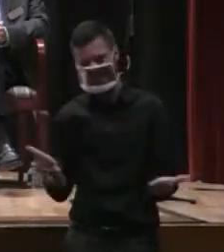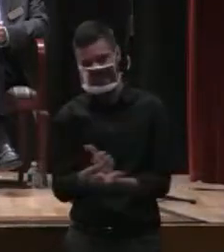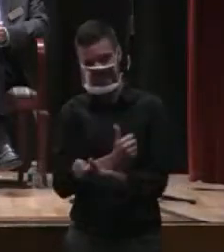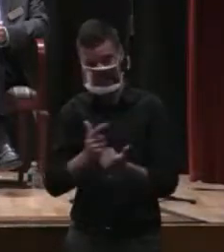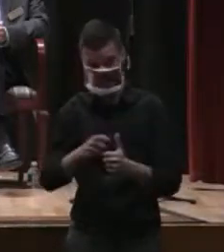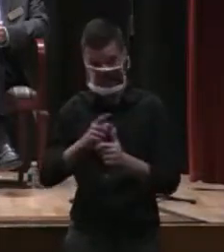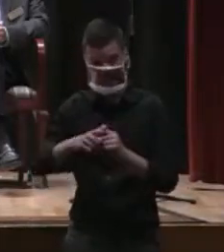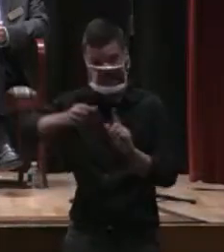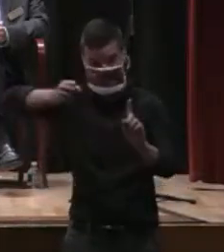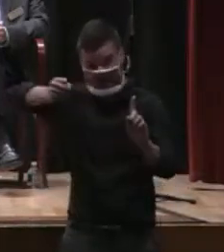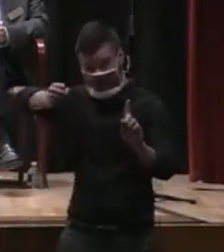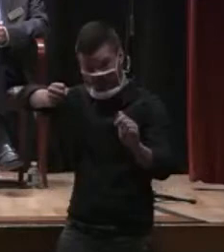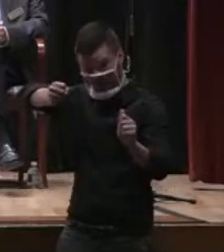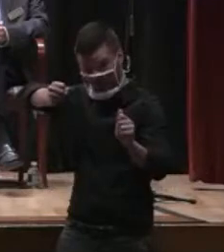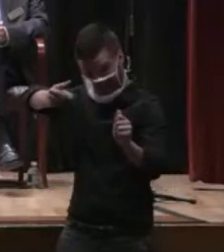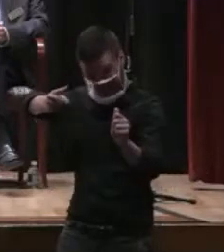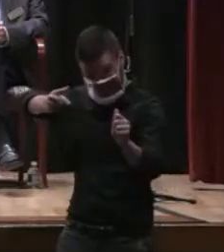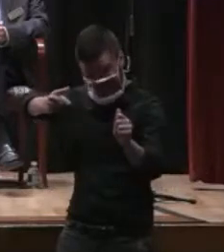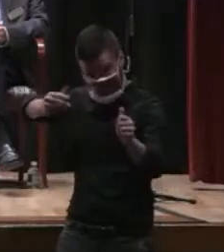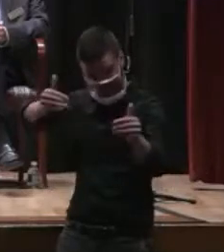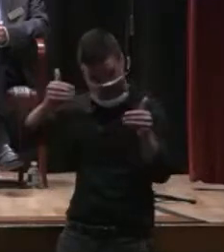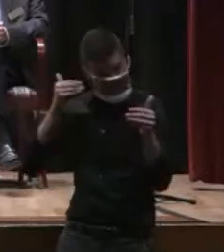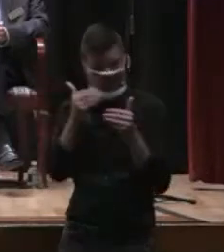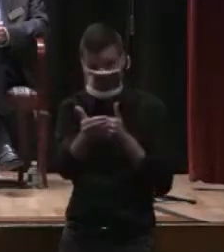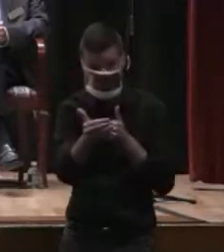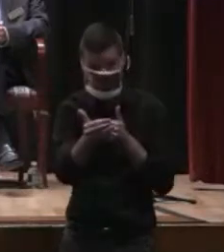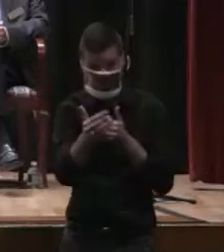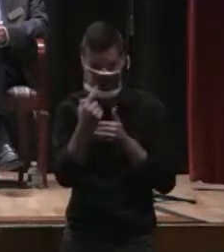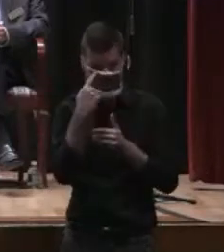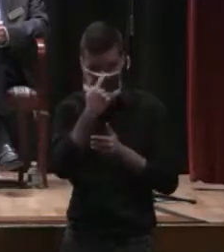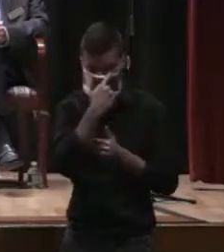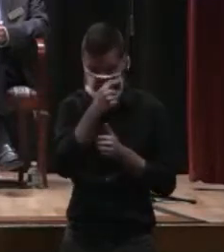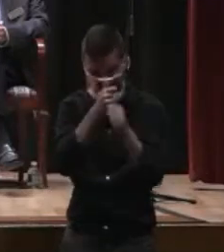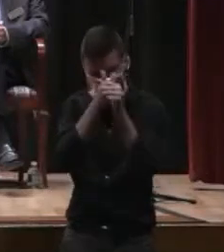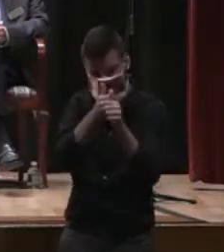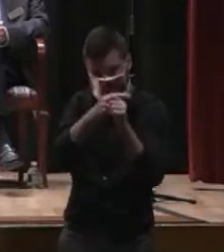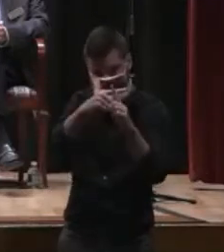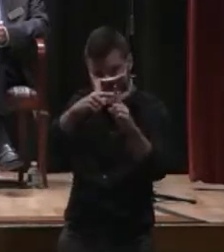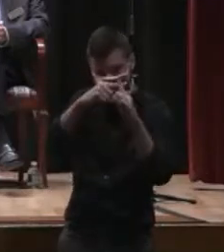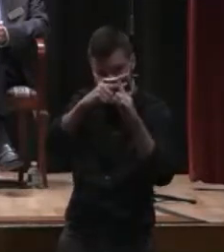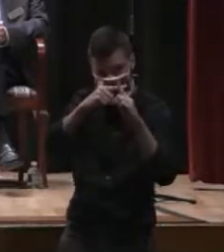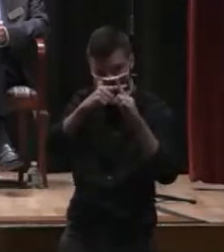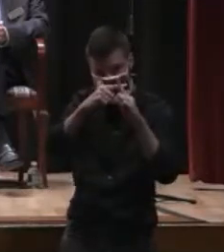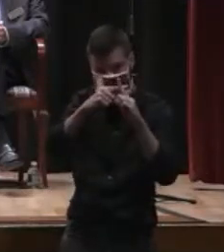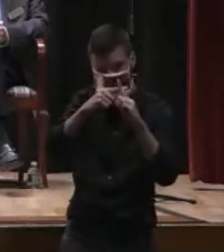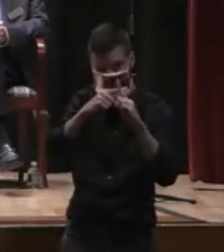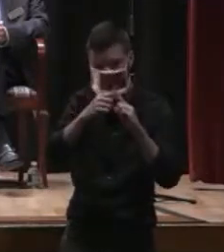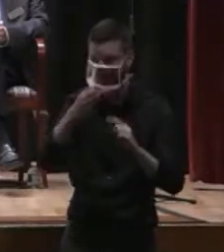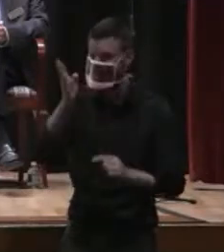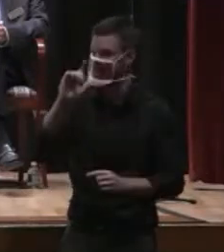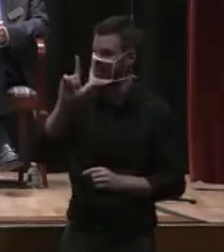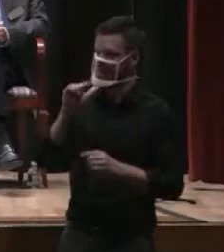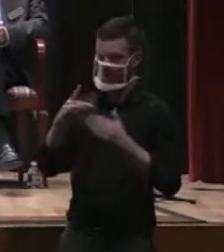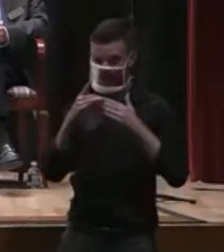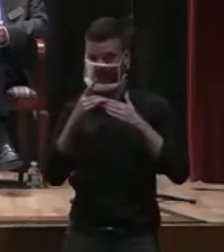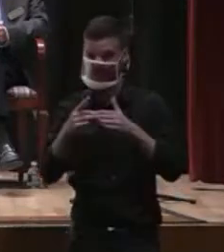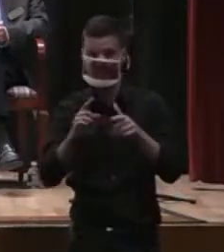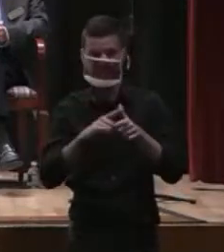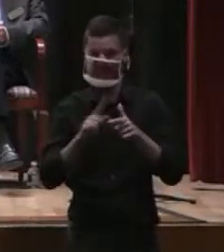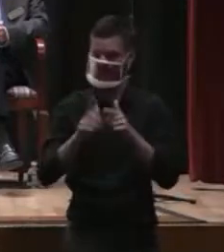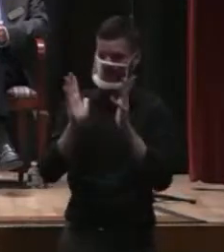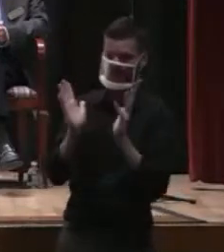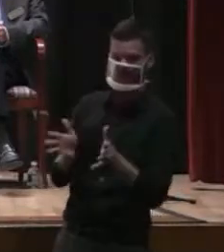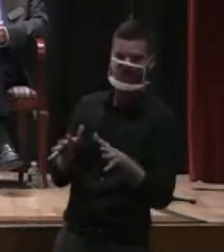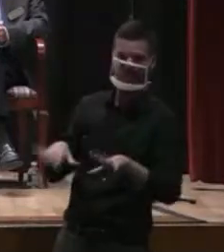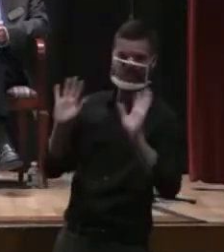release and follow through, keeping your eyes on a prize. God did not bring us this far to leave us. We